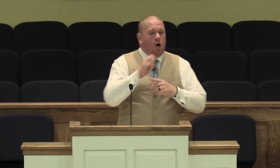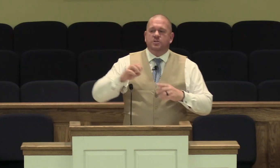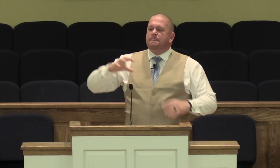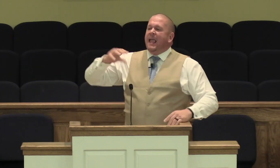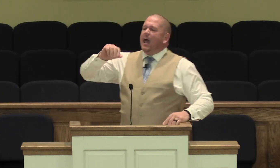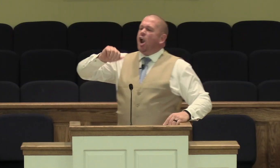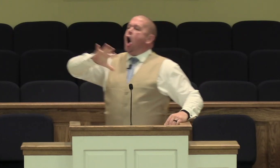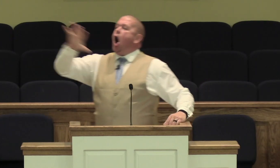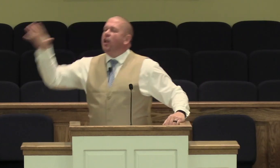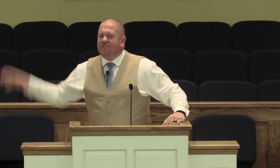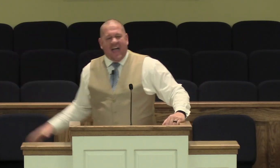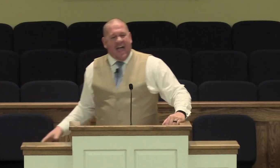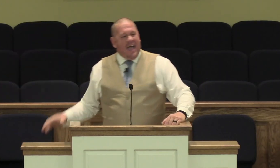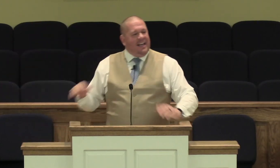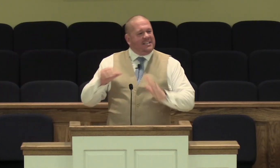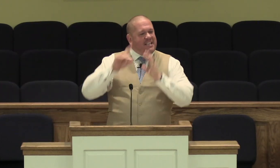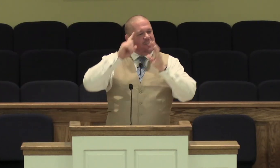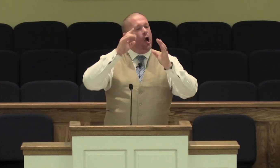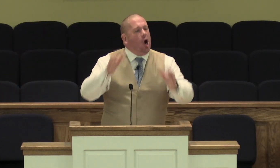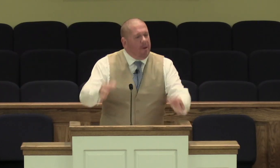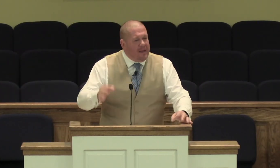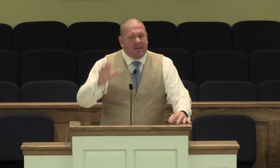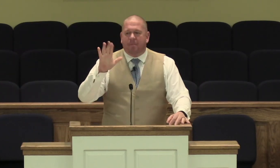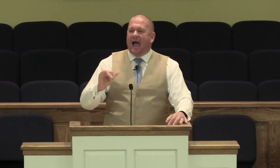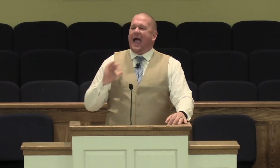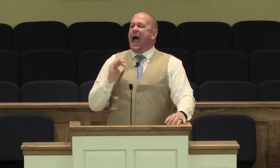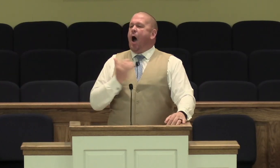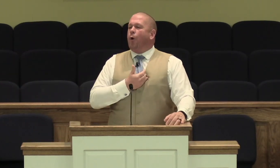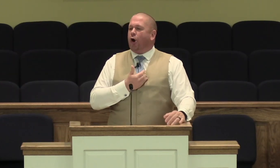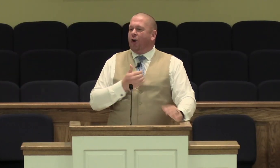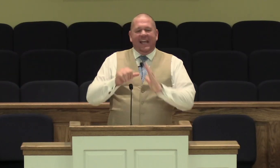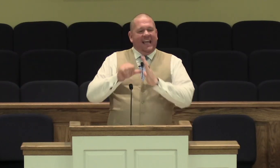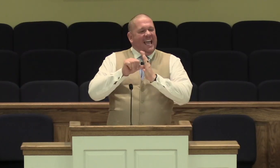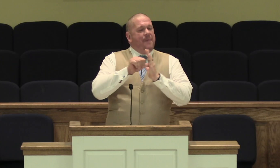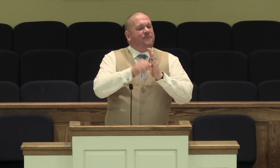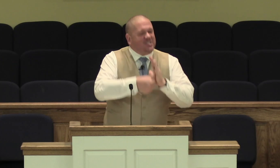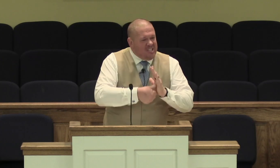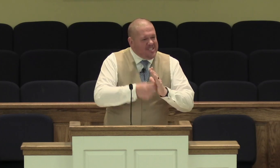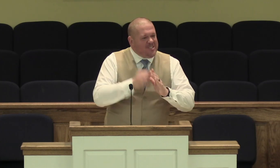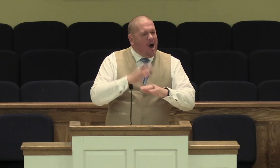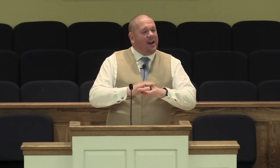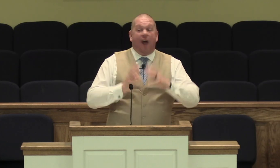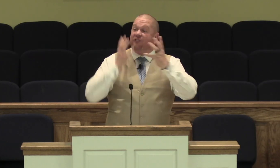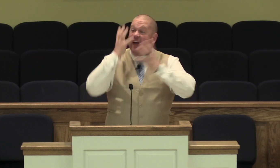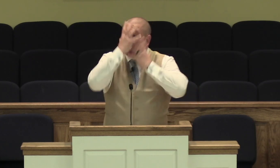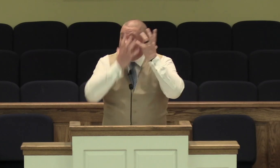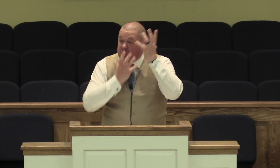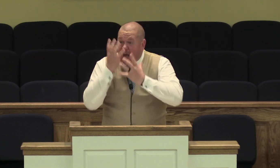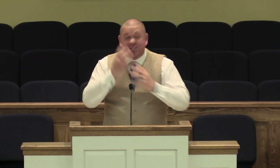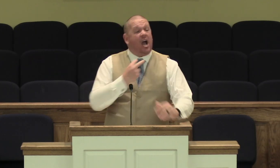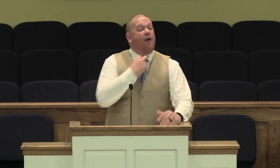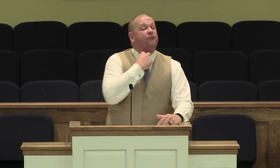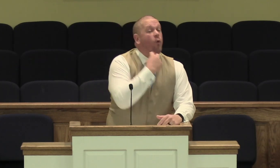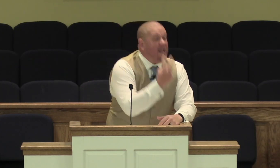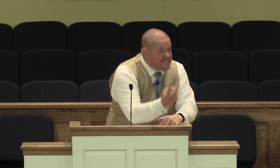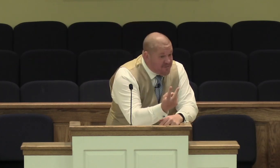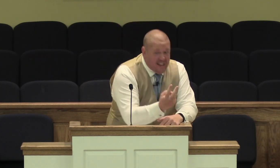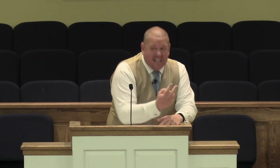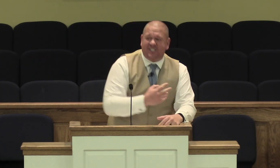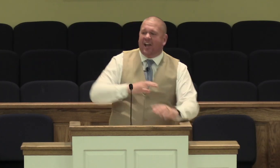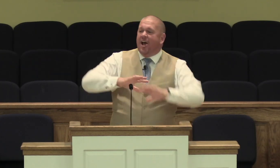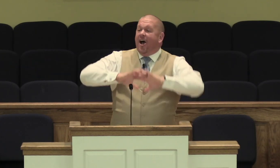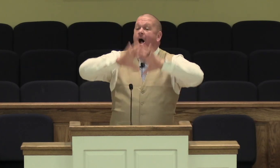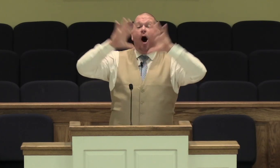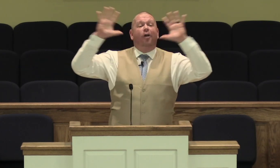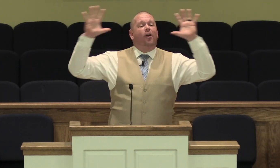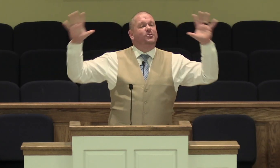these, those. And all of that is determined by our emphasis on it, our facial expressions, our voice